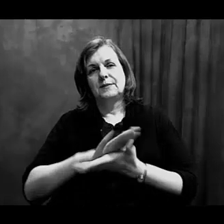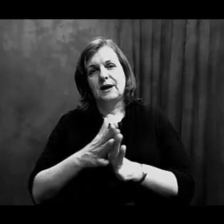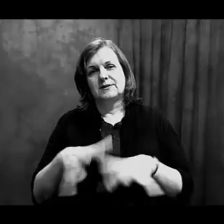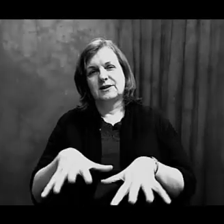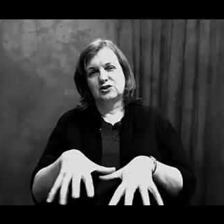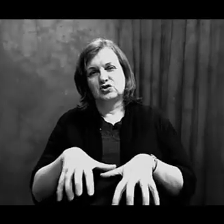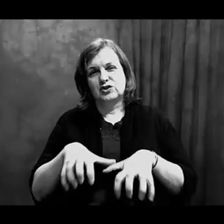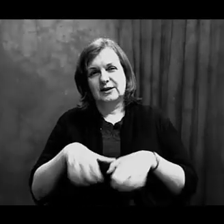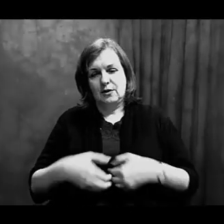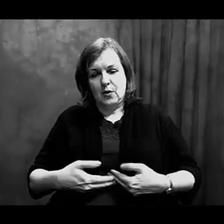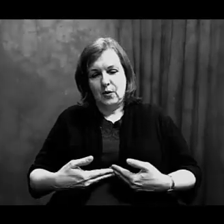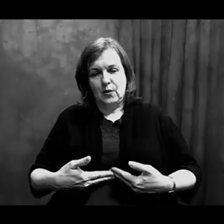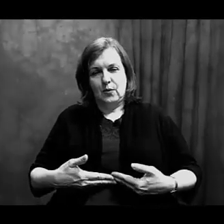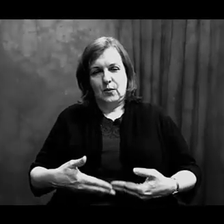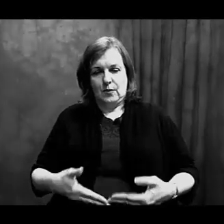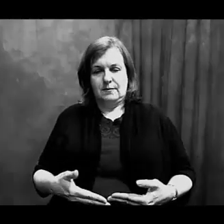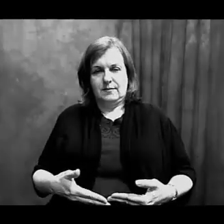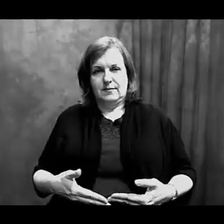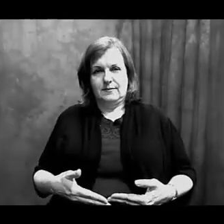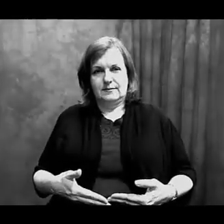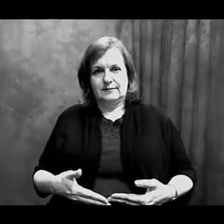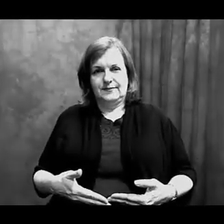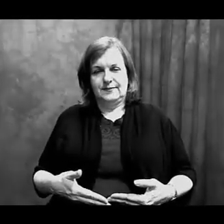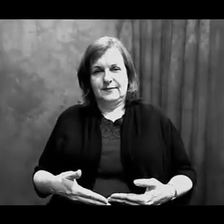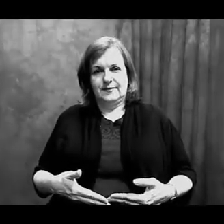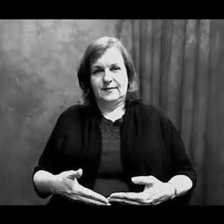and to contract those rib muscles,